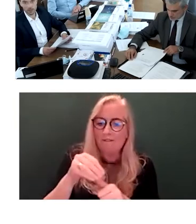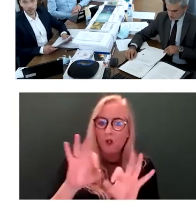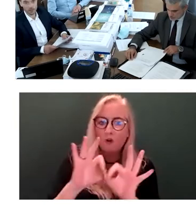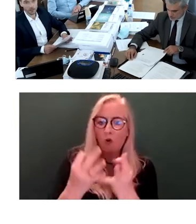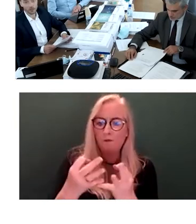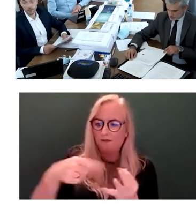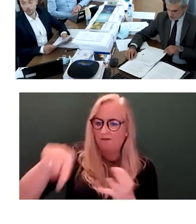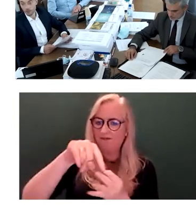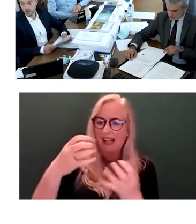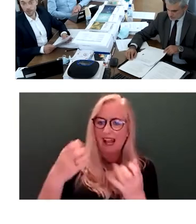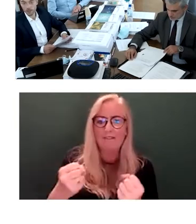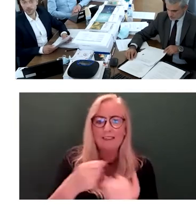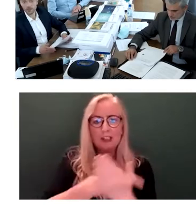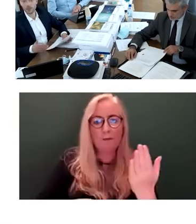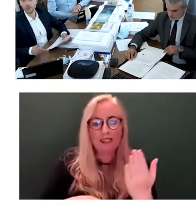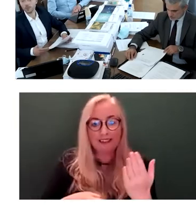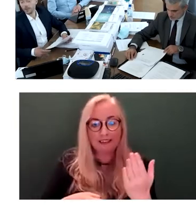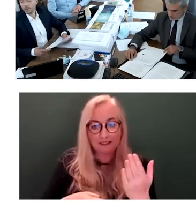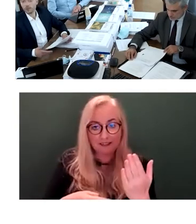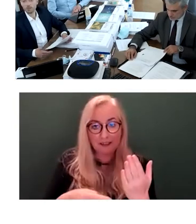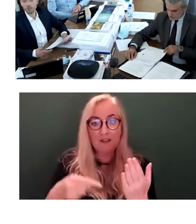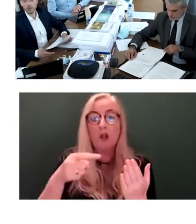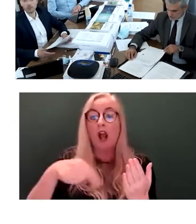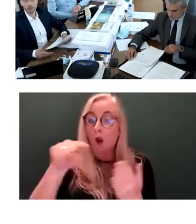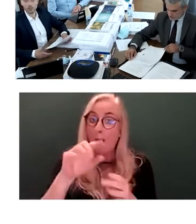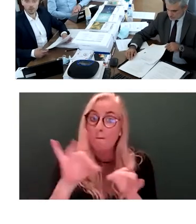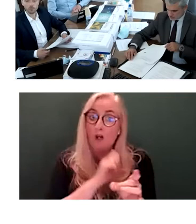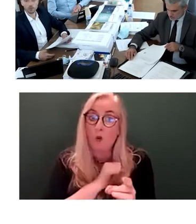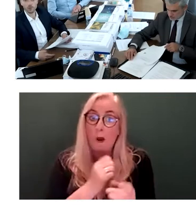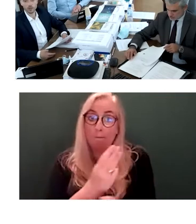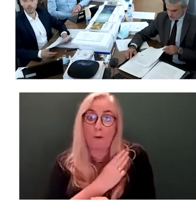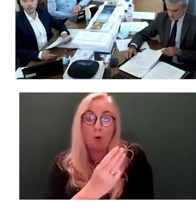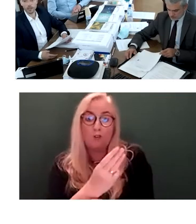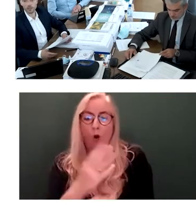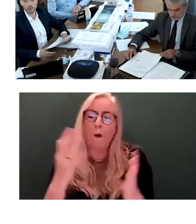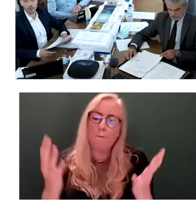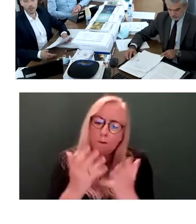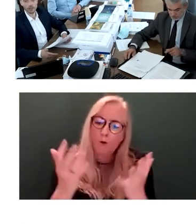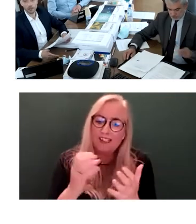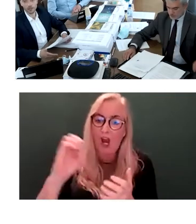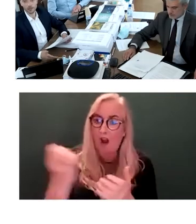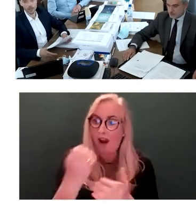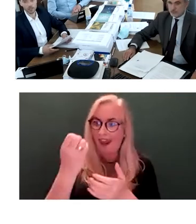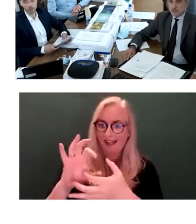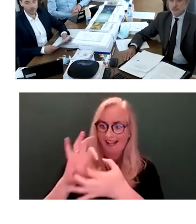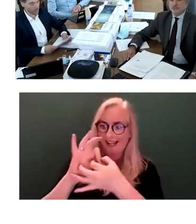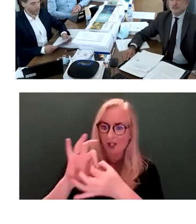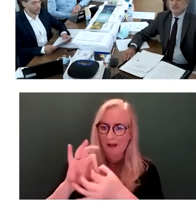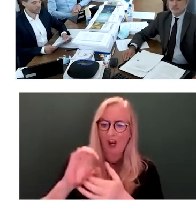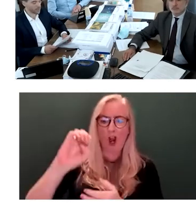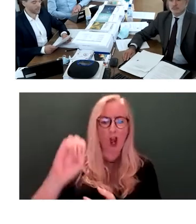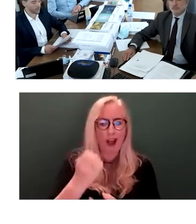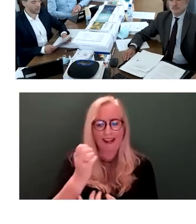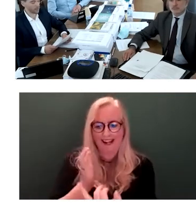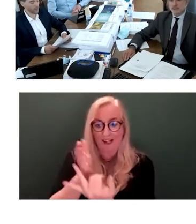disability recipients in order to propose actually or to promote early engagement and early intervention. And